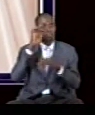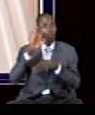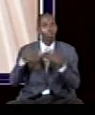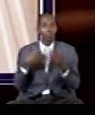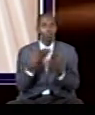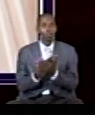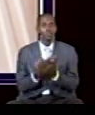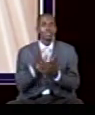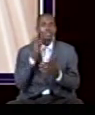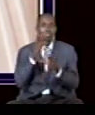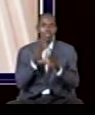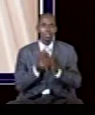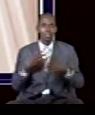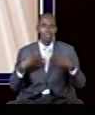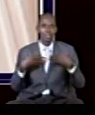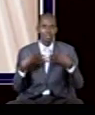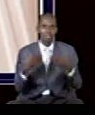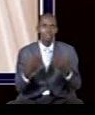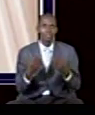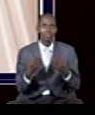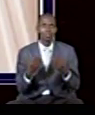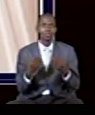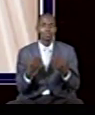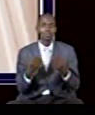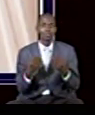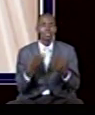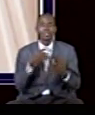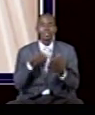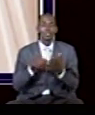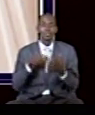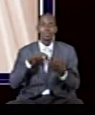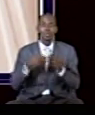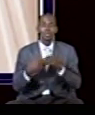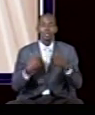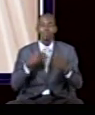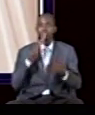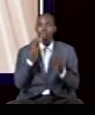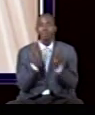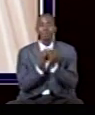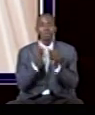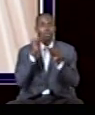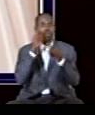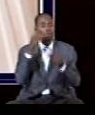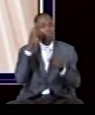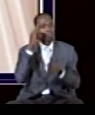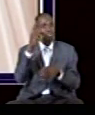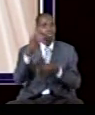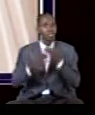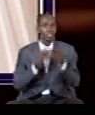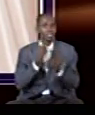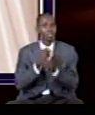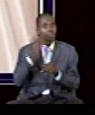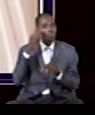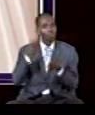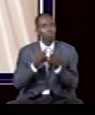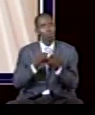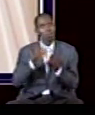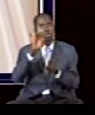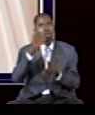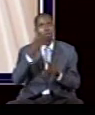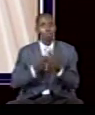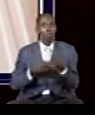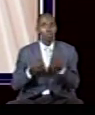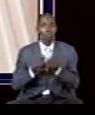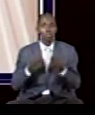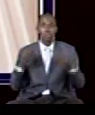healed. This pain had been with me for more than 6 years. For the last 8 months or so, the